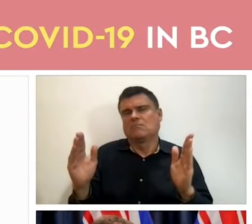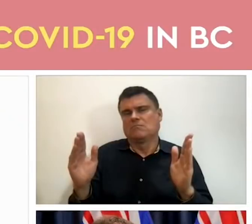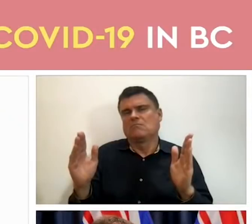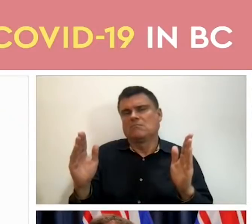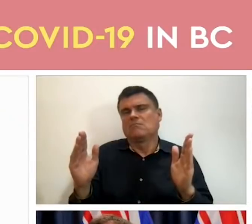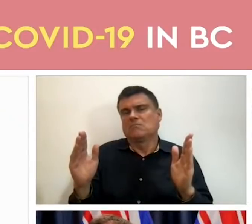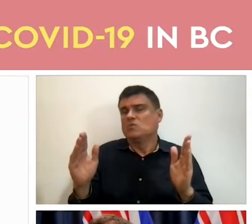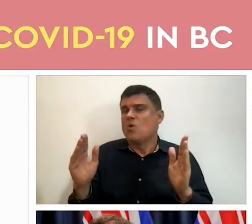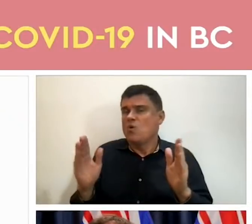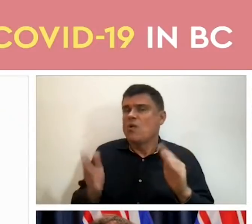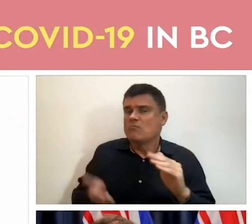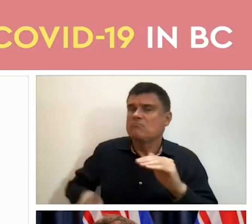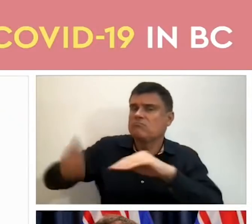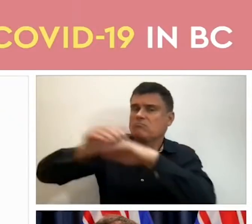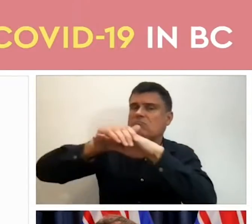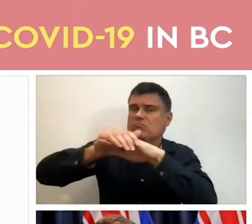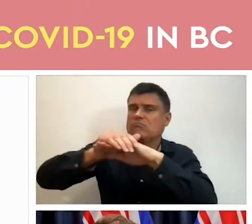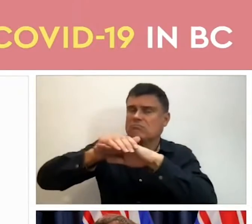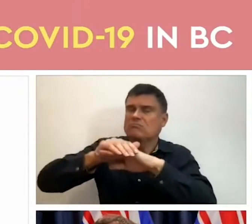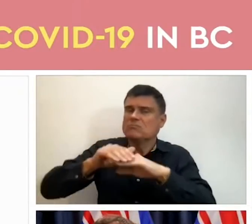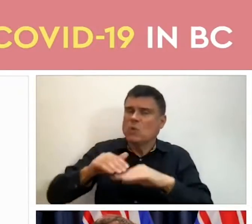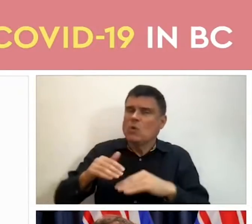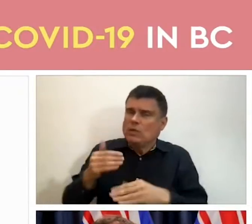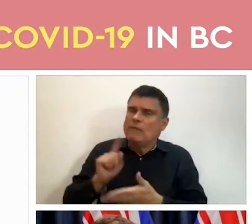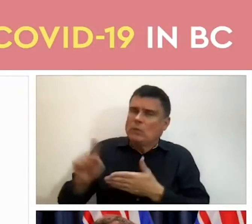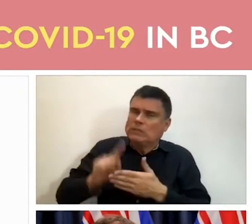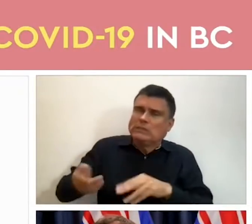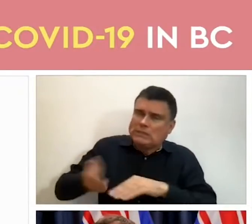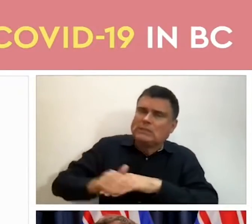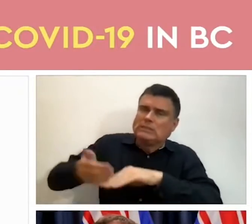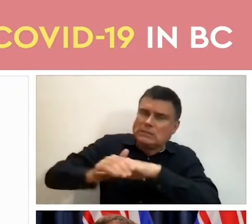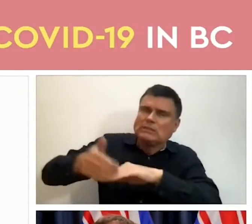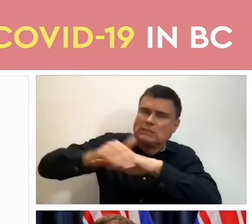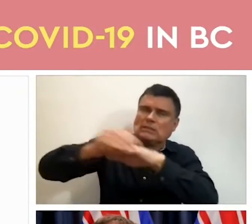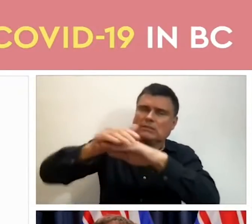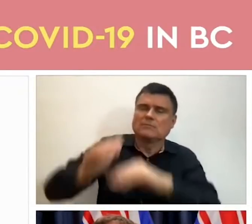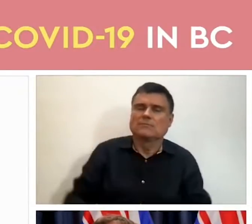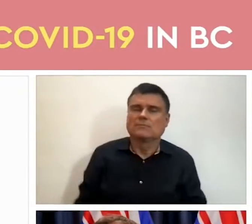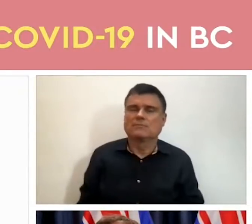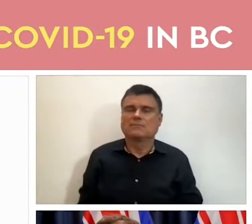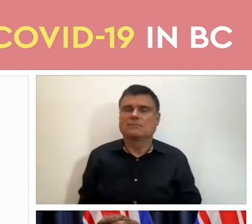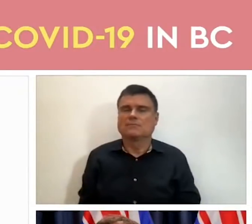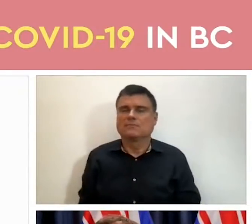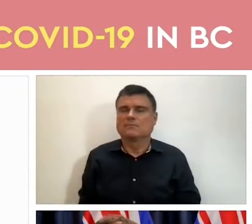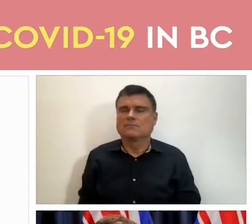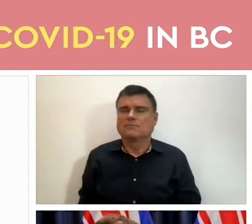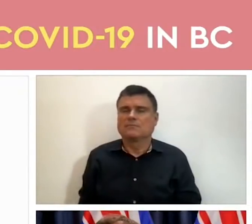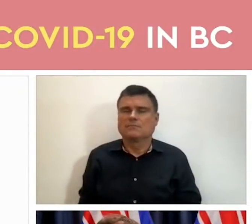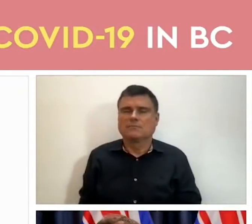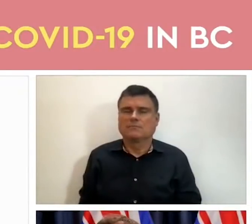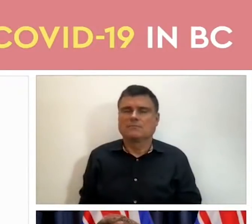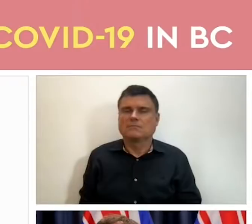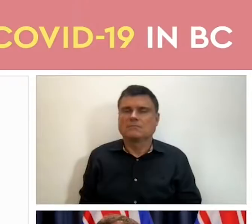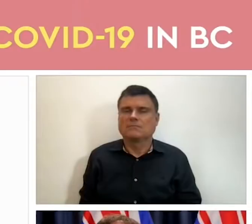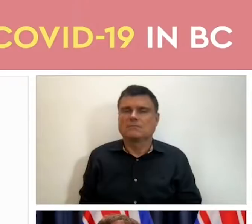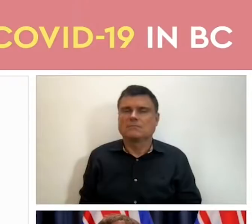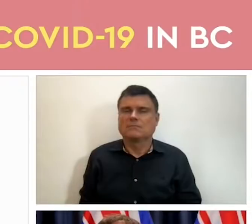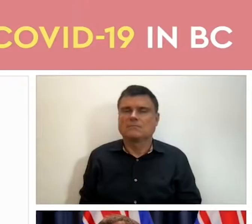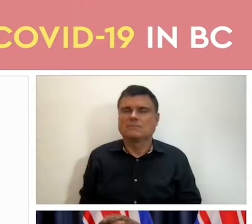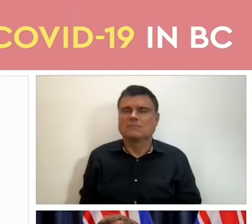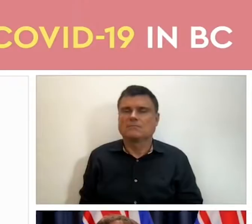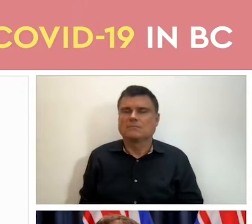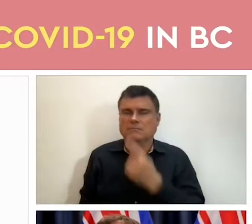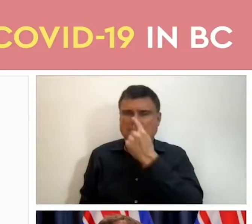to week. What have we done to put Scenario 2 in place? Vancouver Coastal Health has secured the Vancouver Convention Centre, and